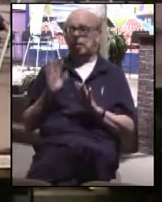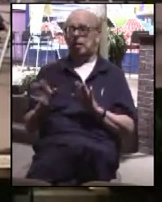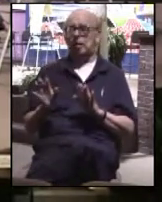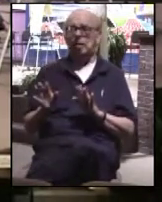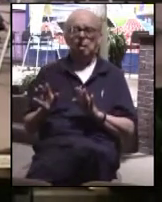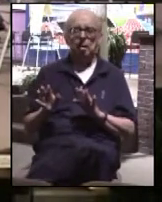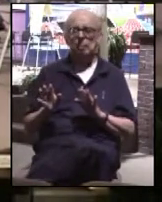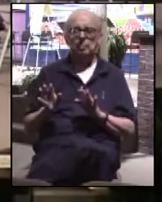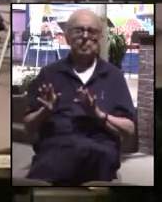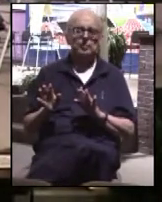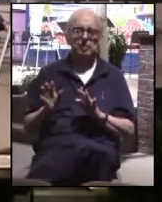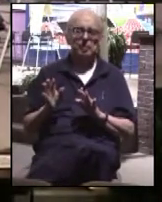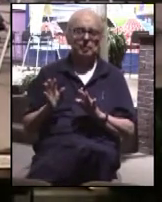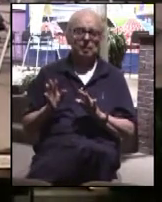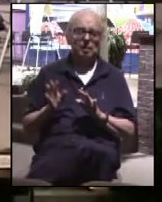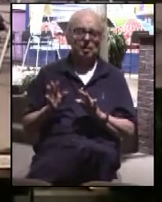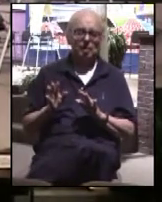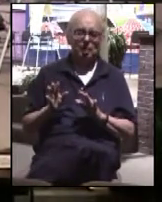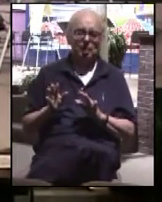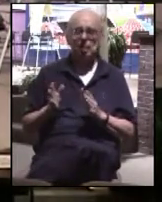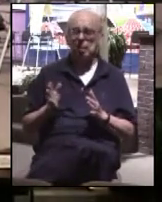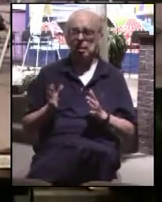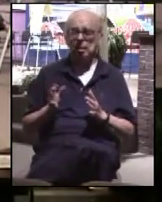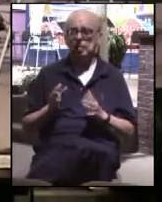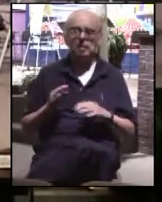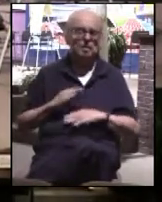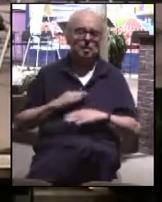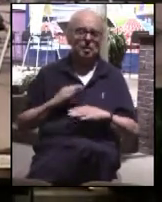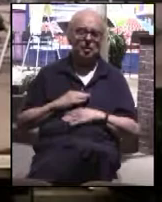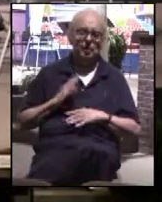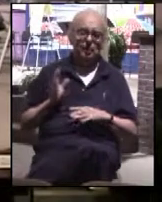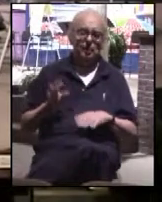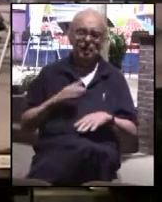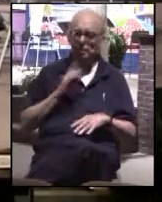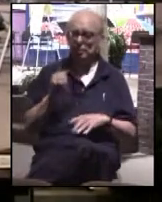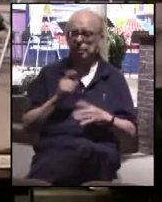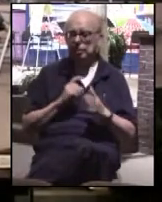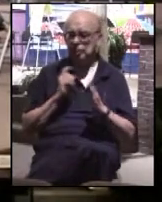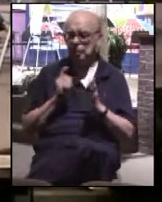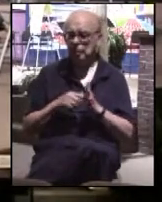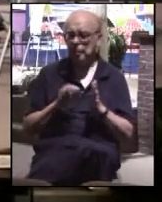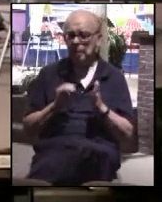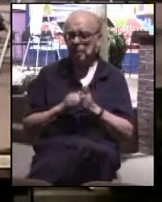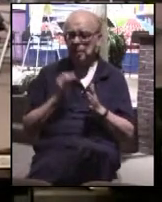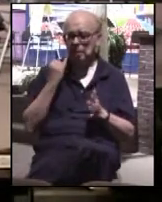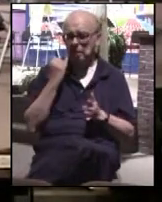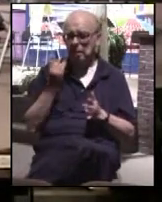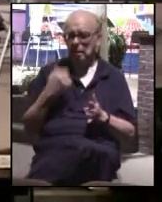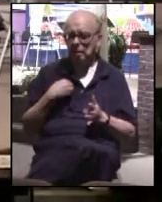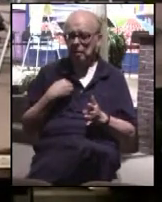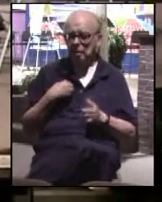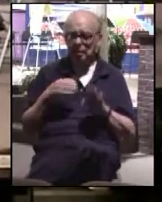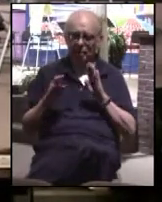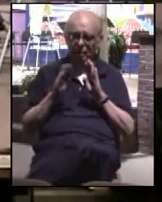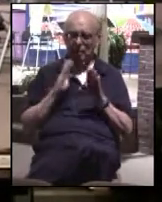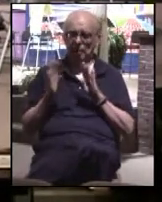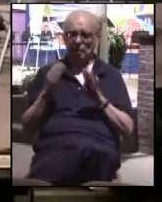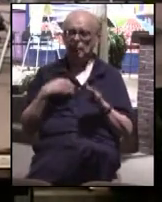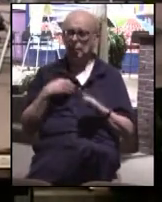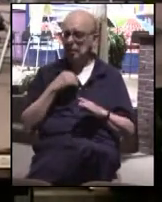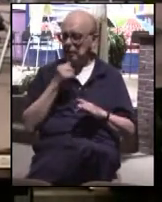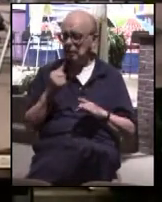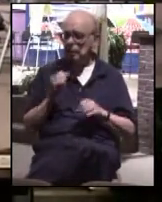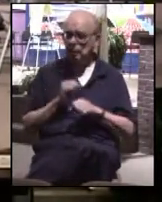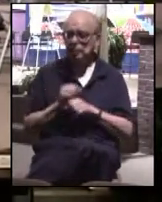content or is never content until it's expressed if we have frustrations that we have not